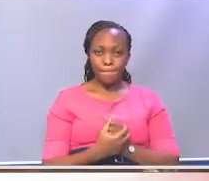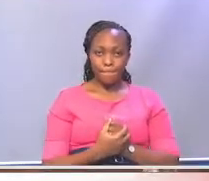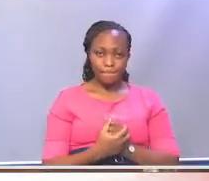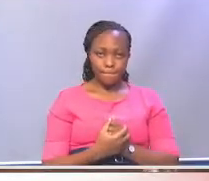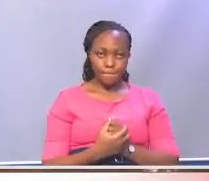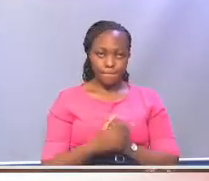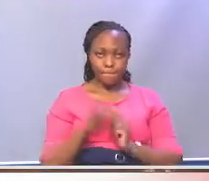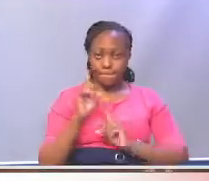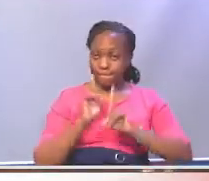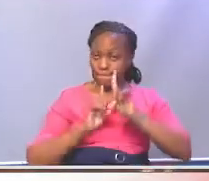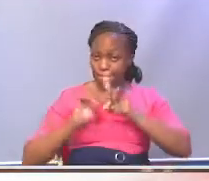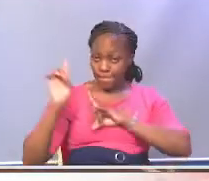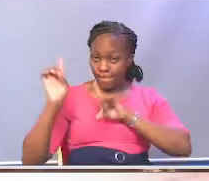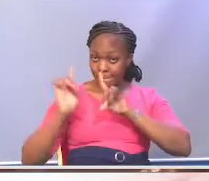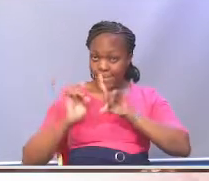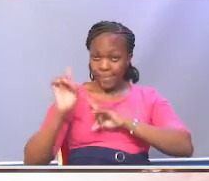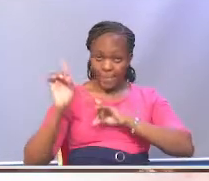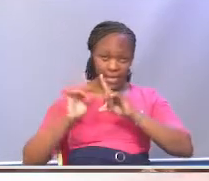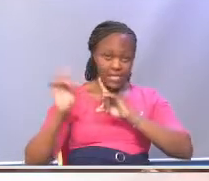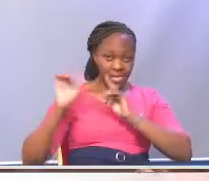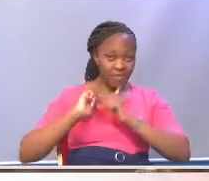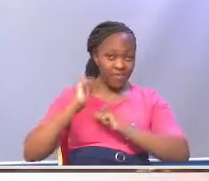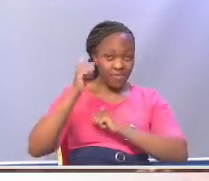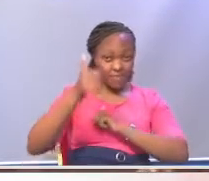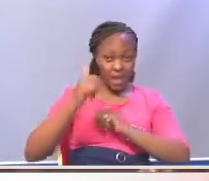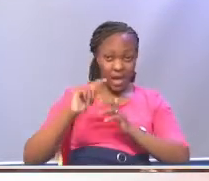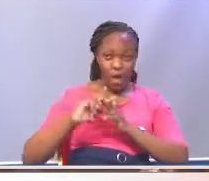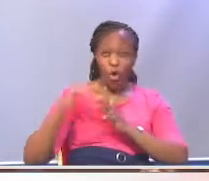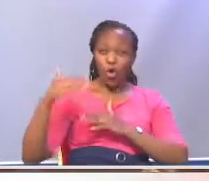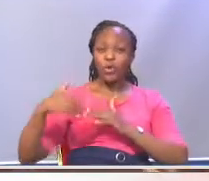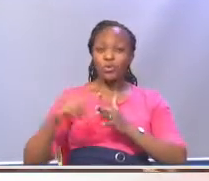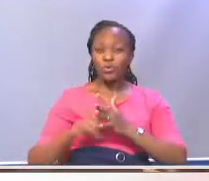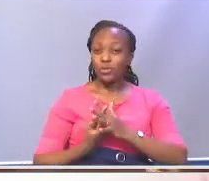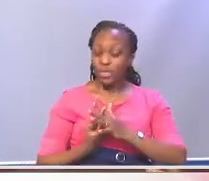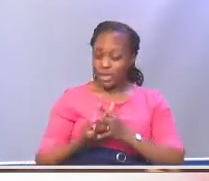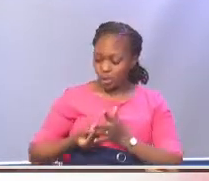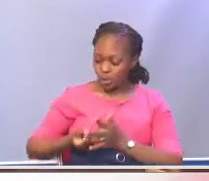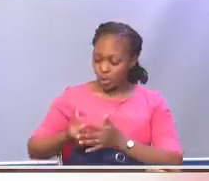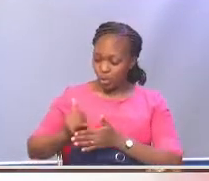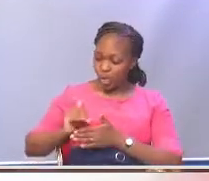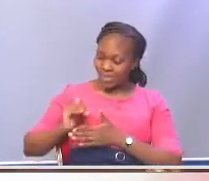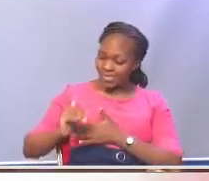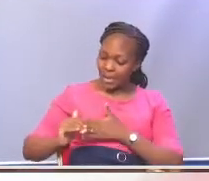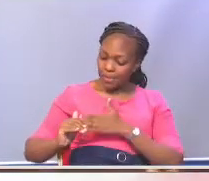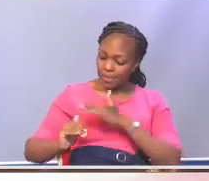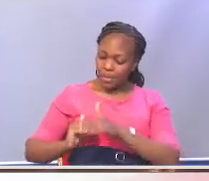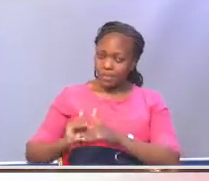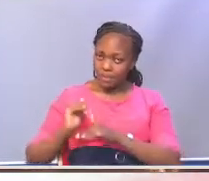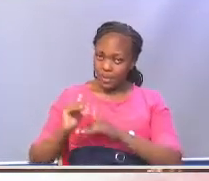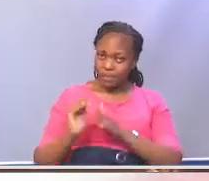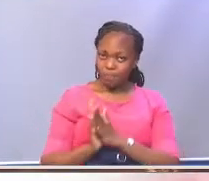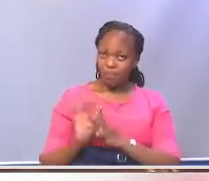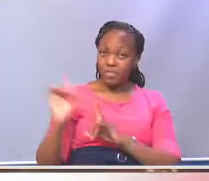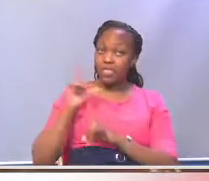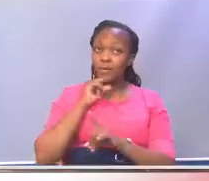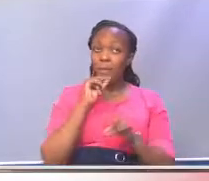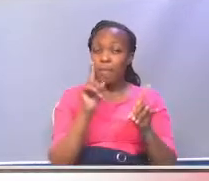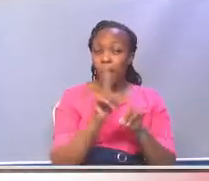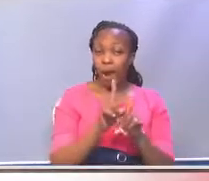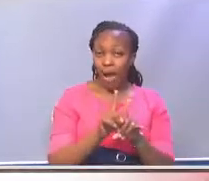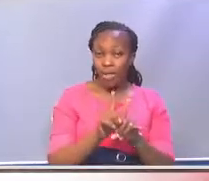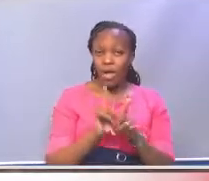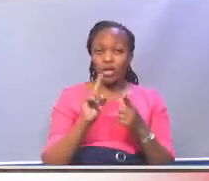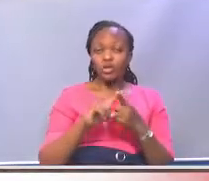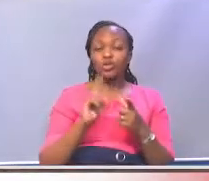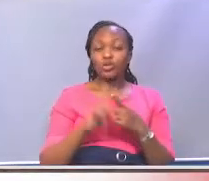A journey of 1,000 miles begins with a single step. This is Nicholas Bundi, the brother to missing security